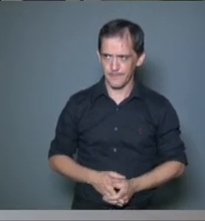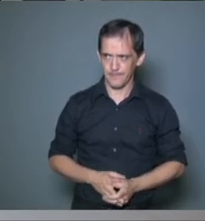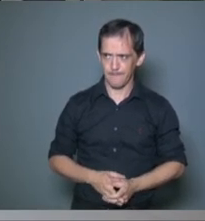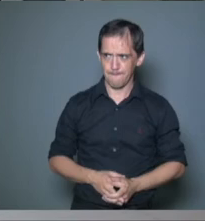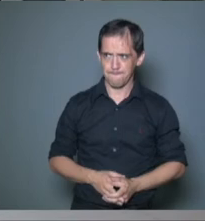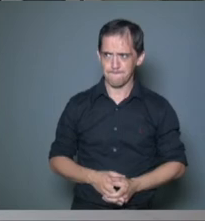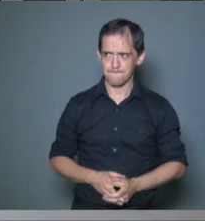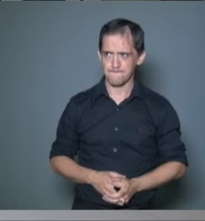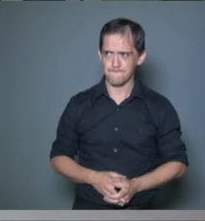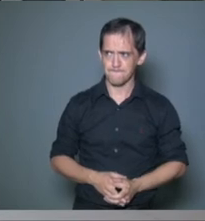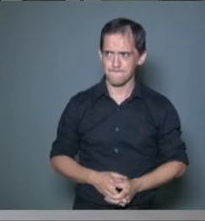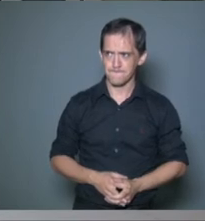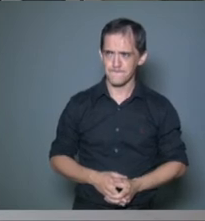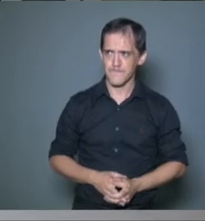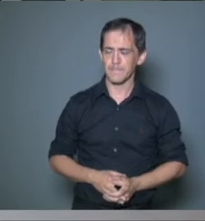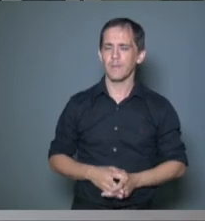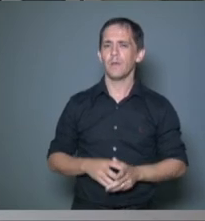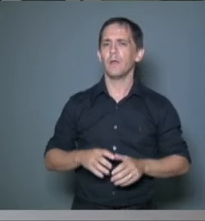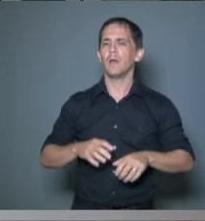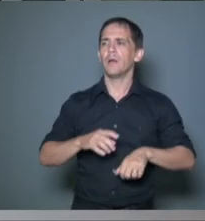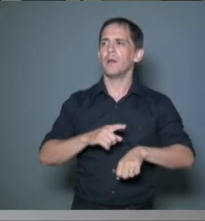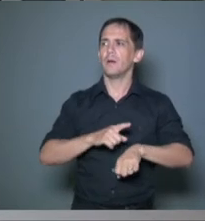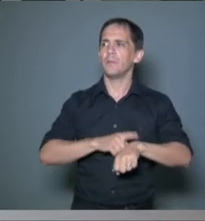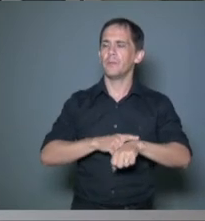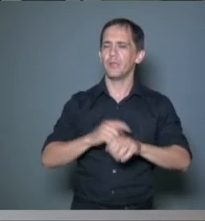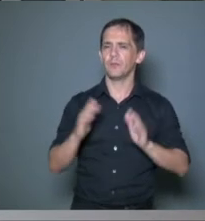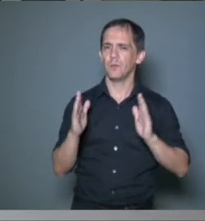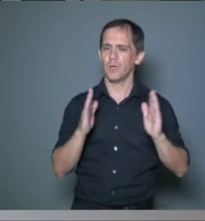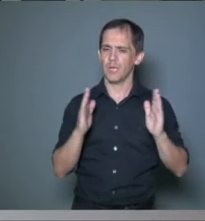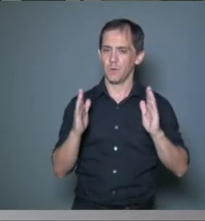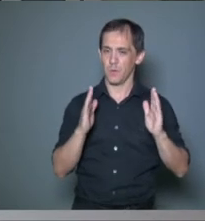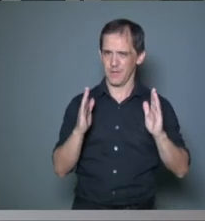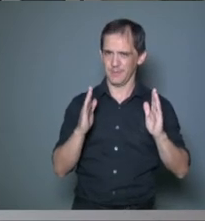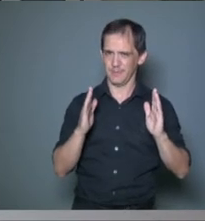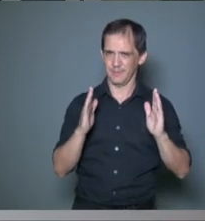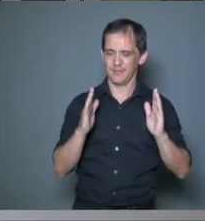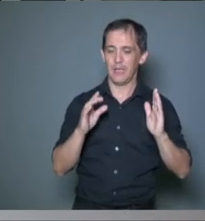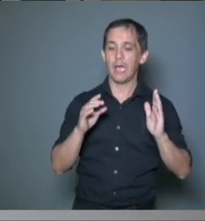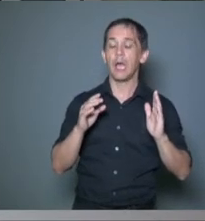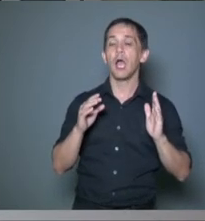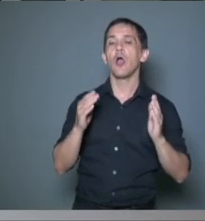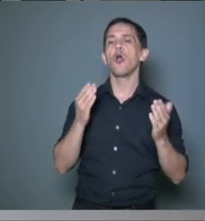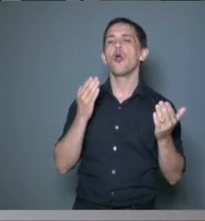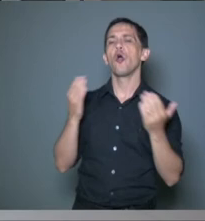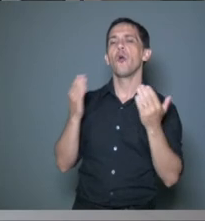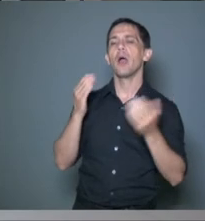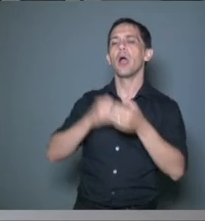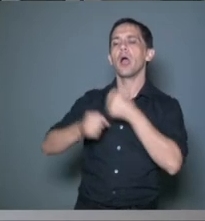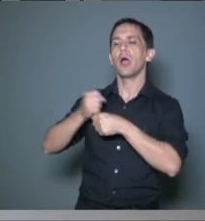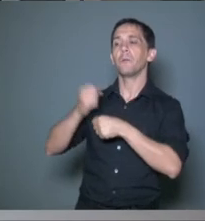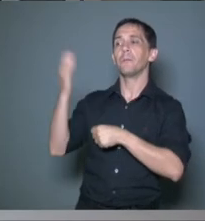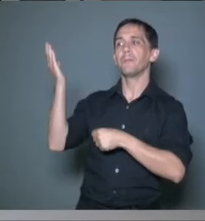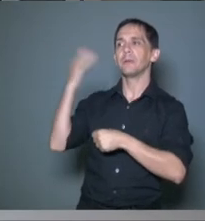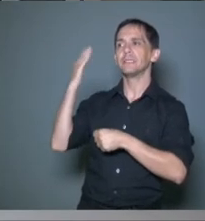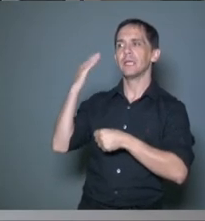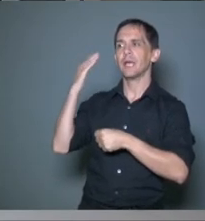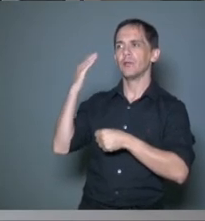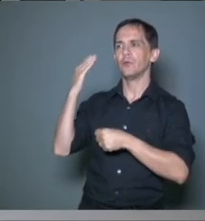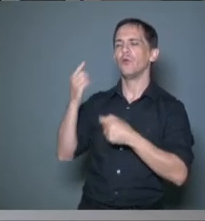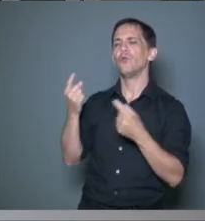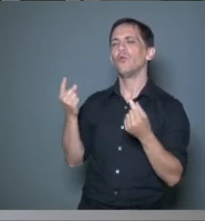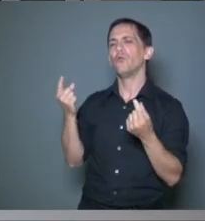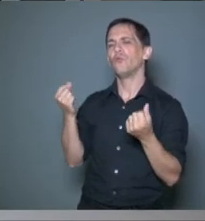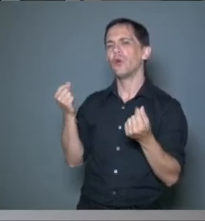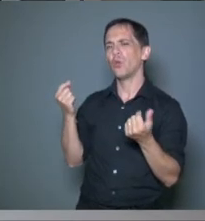If you could remind us, at the same time of the year, last season, how much